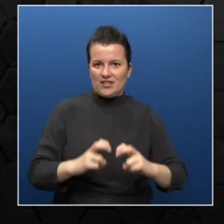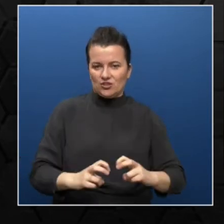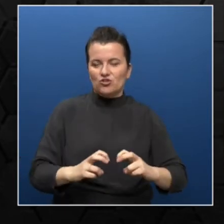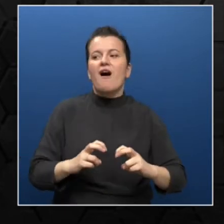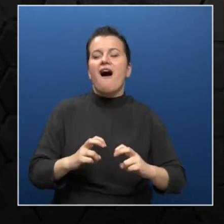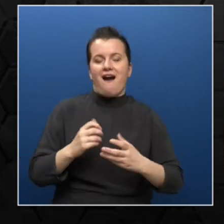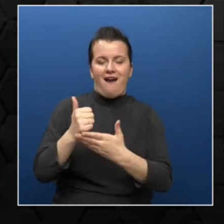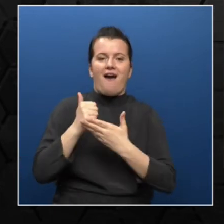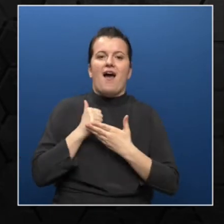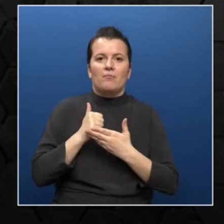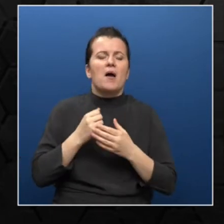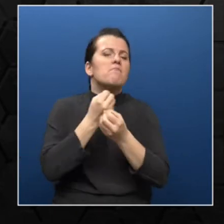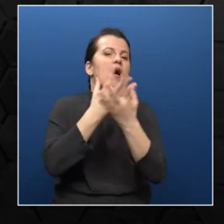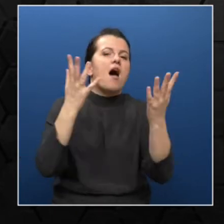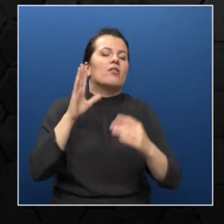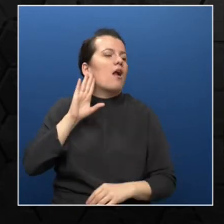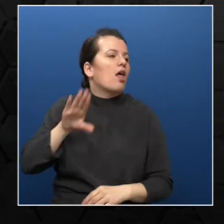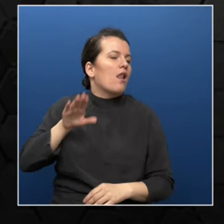overlooked.